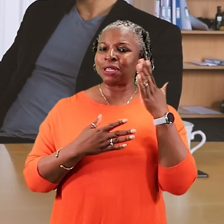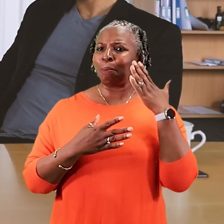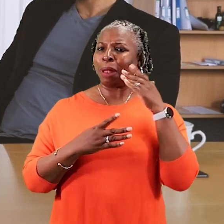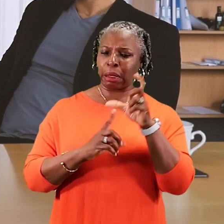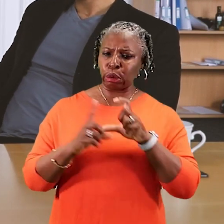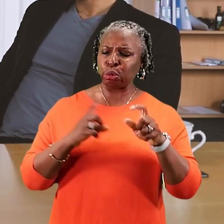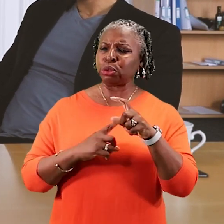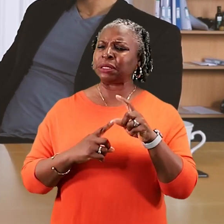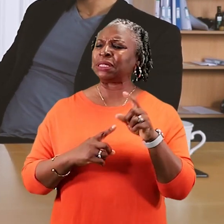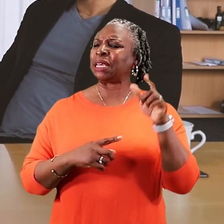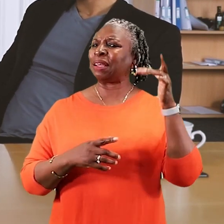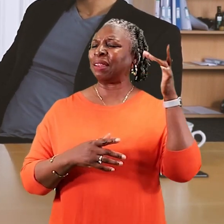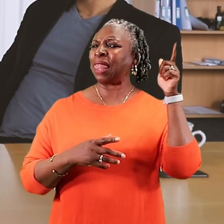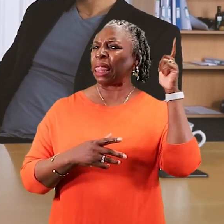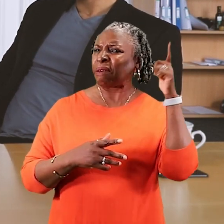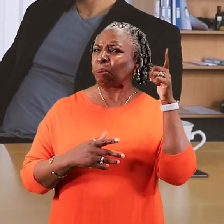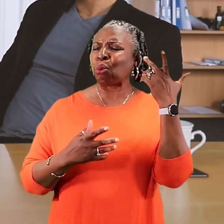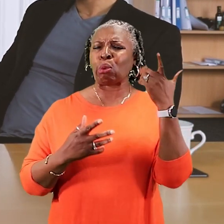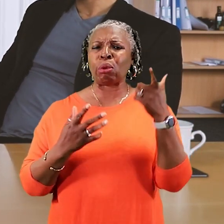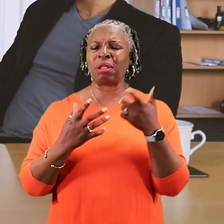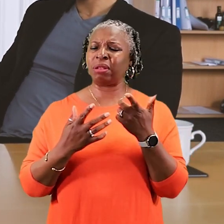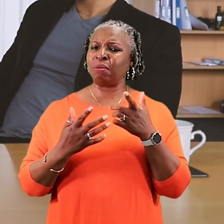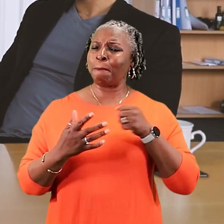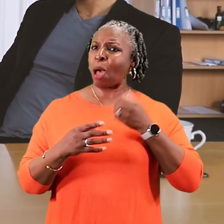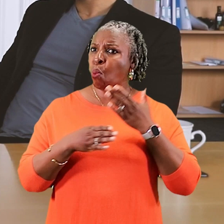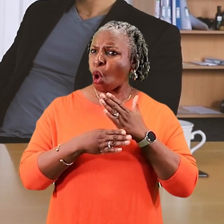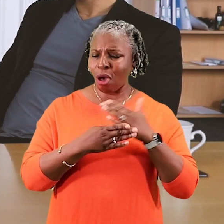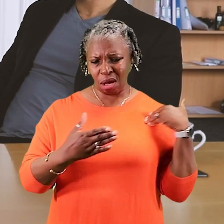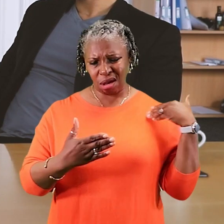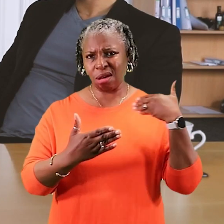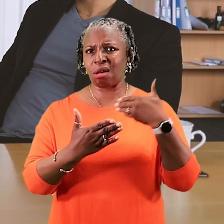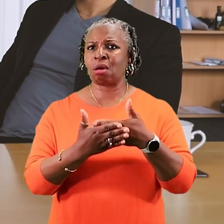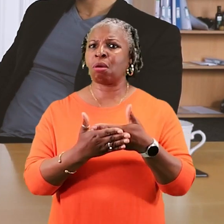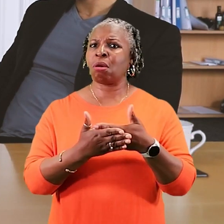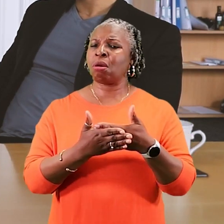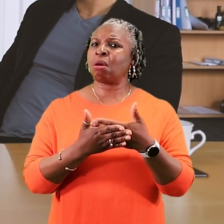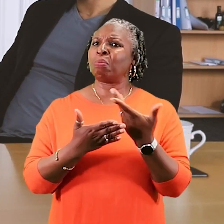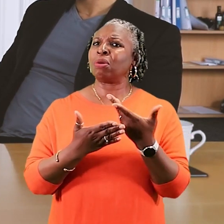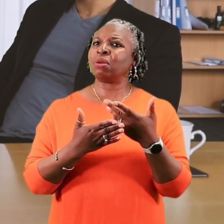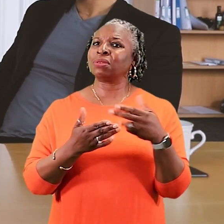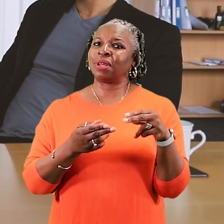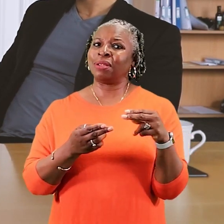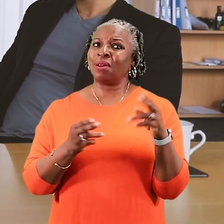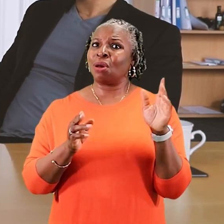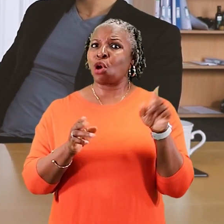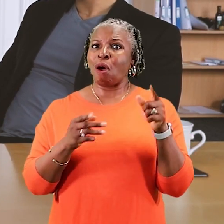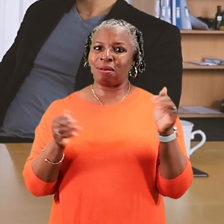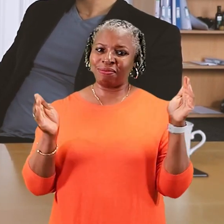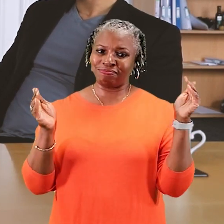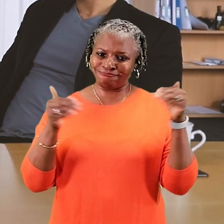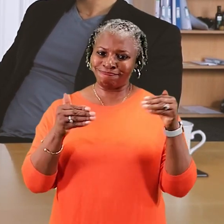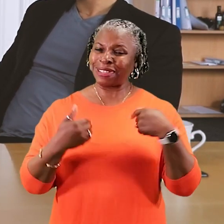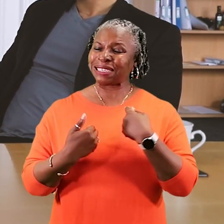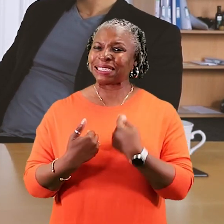just in our city, but in everything that I've done. You have the added burden that you don't just do things for yourself.